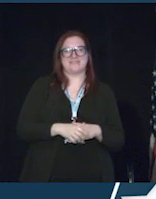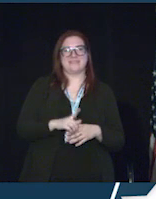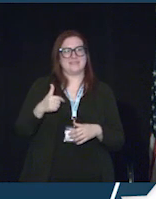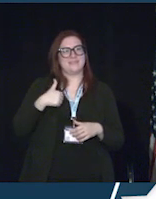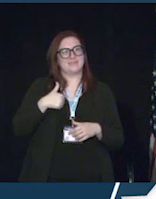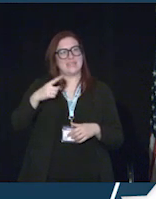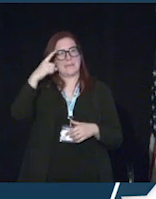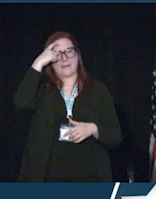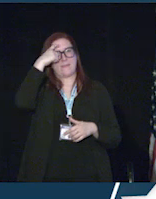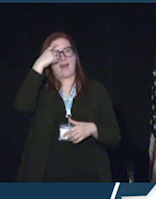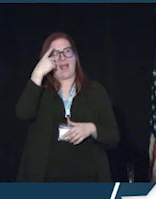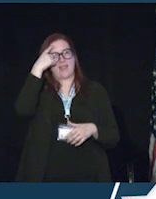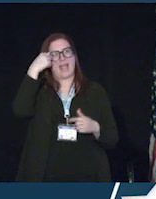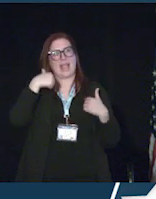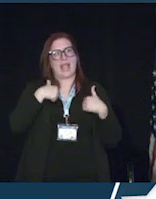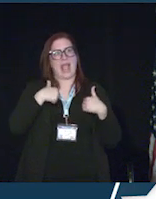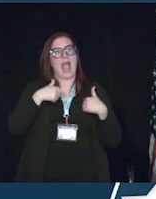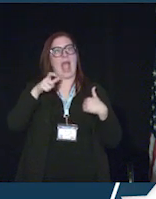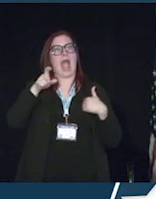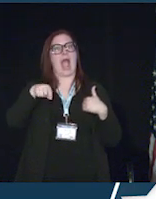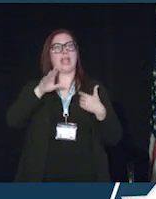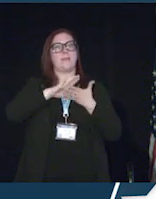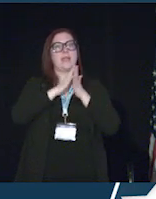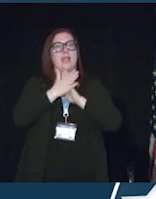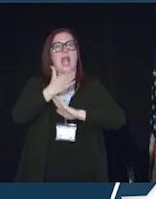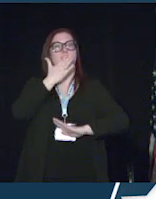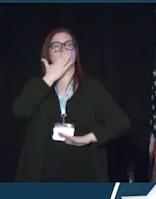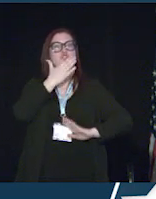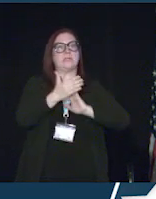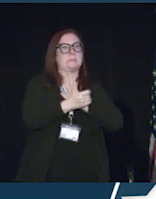good actor. And